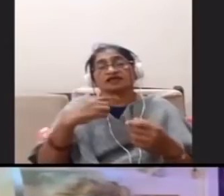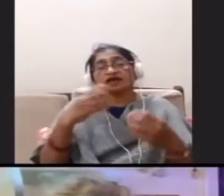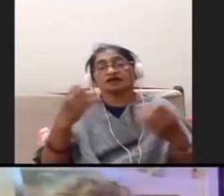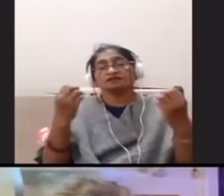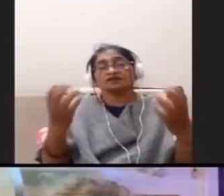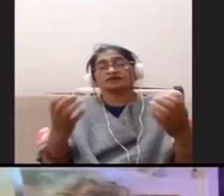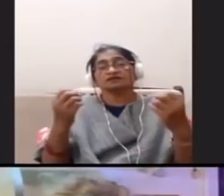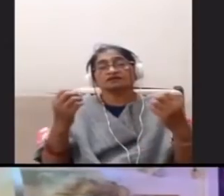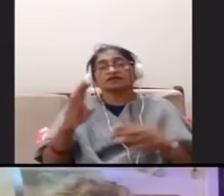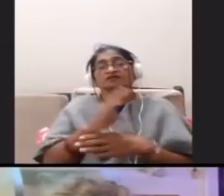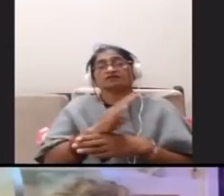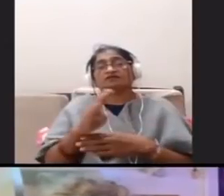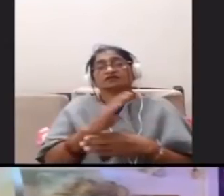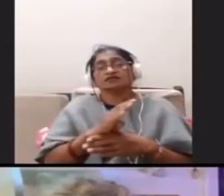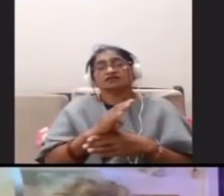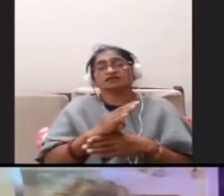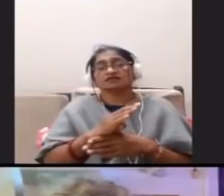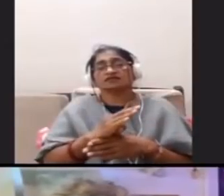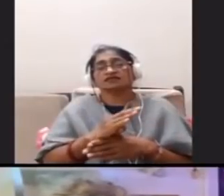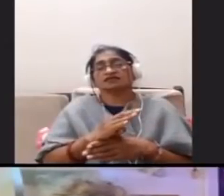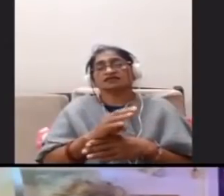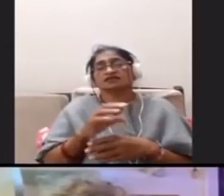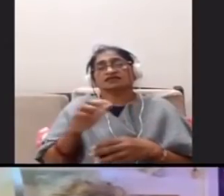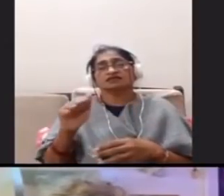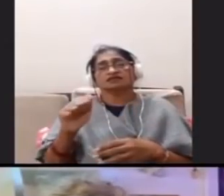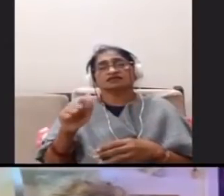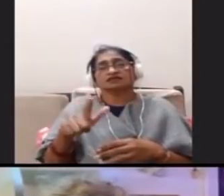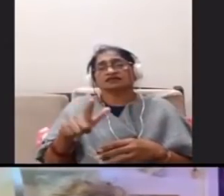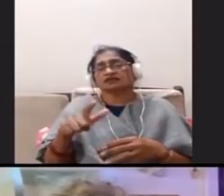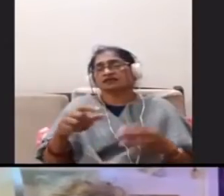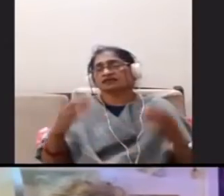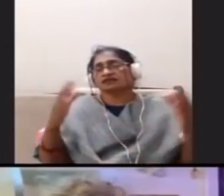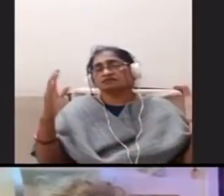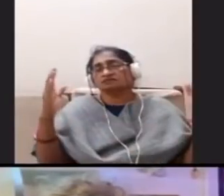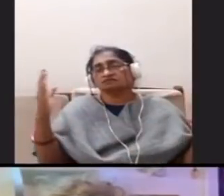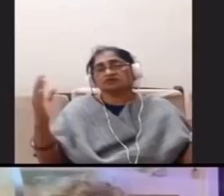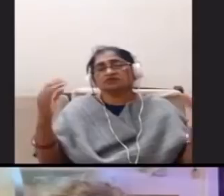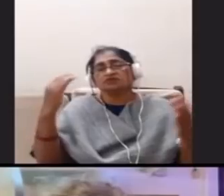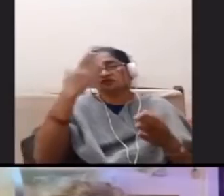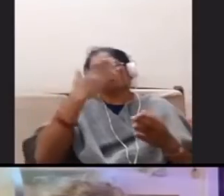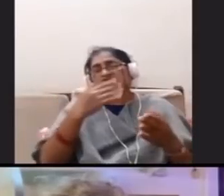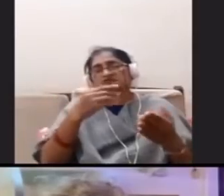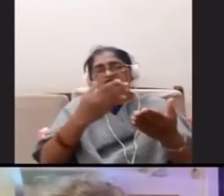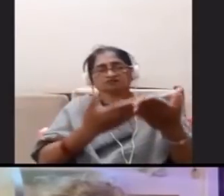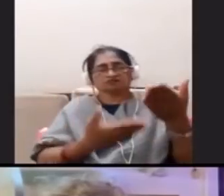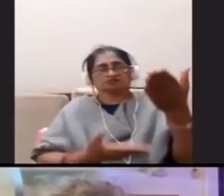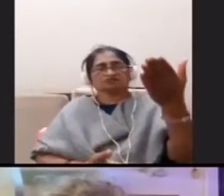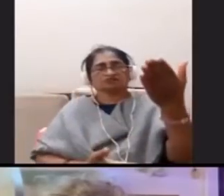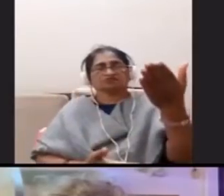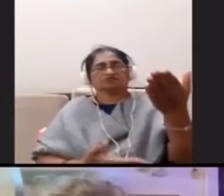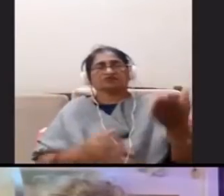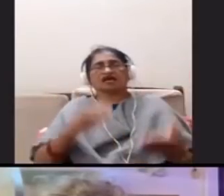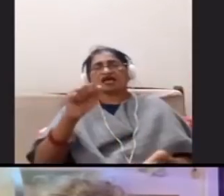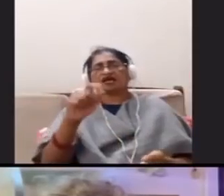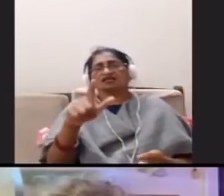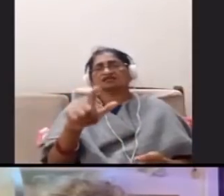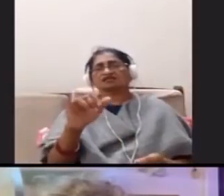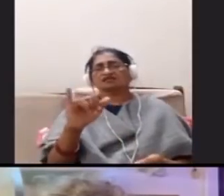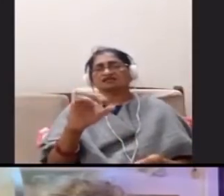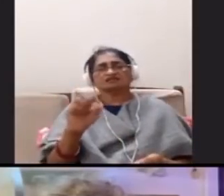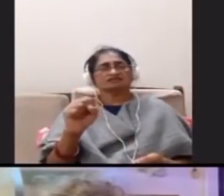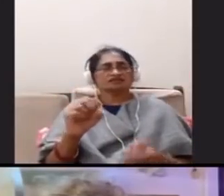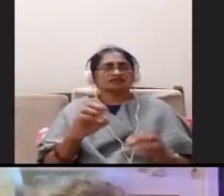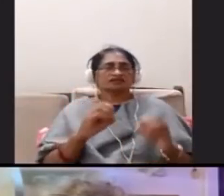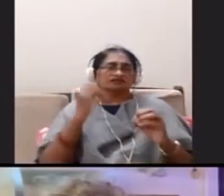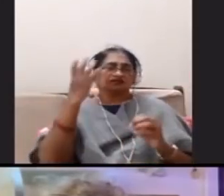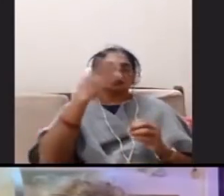charity events. Alison, your accomplishments are unbelievable and very, very inspiring. I cannot tell you